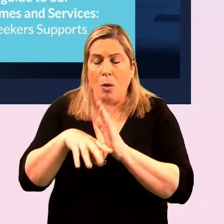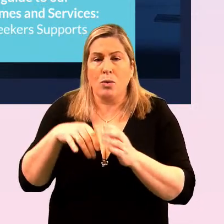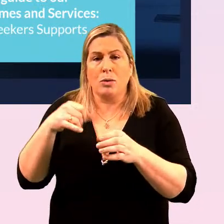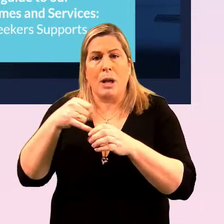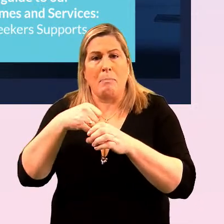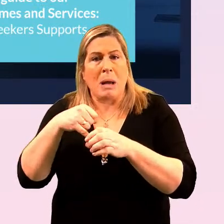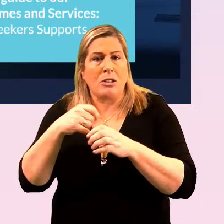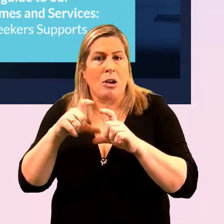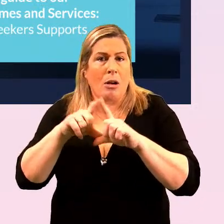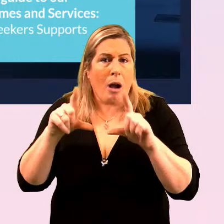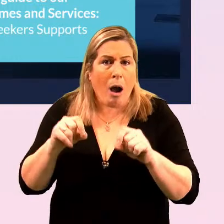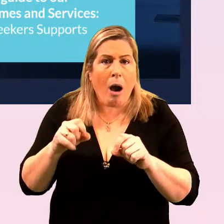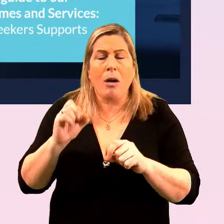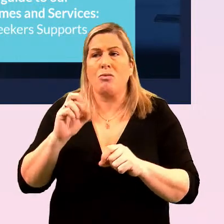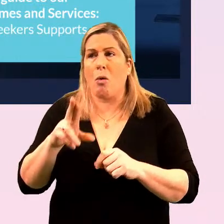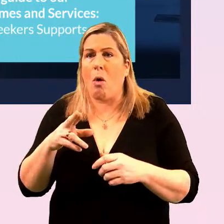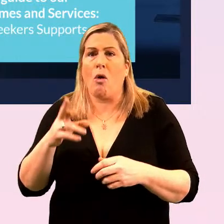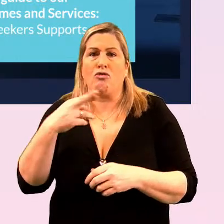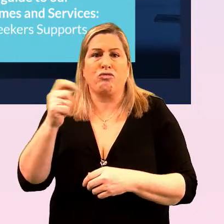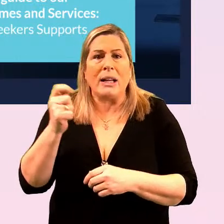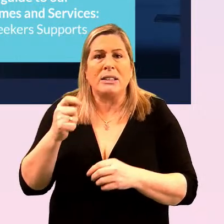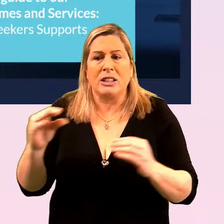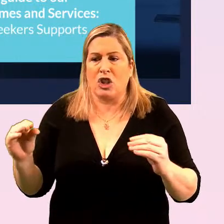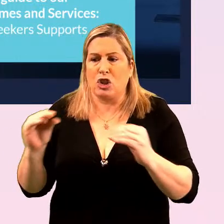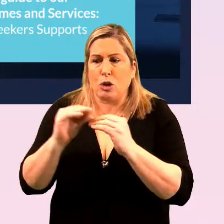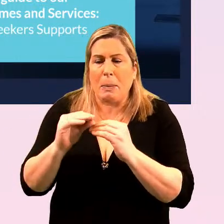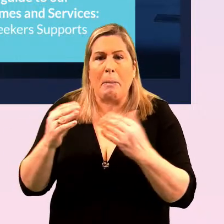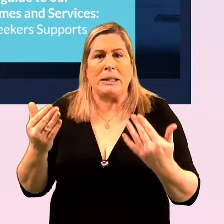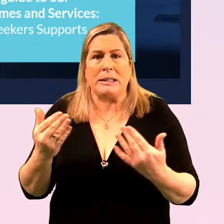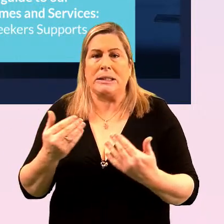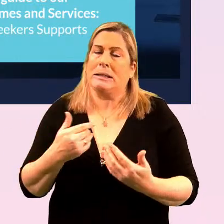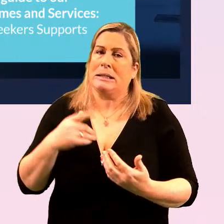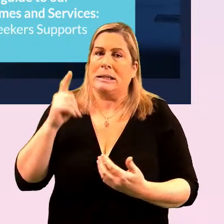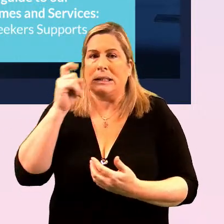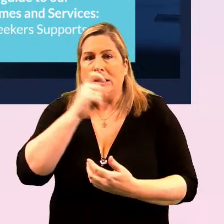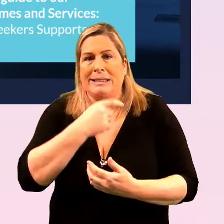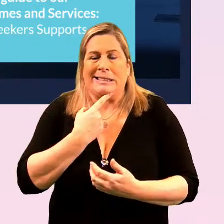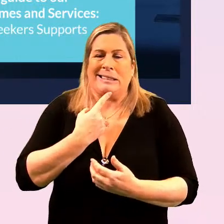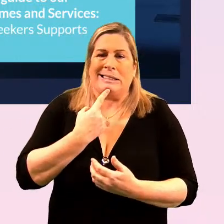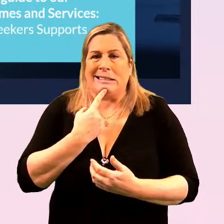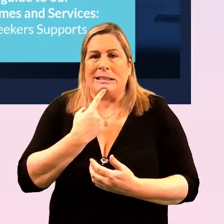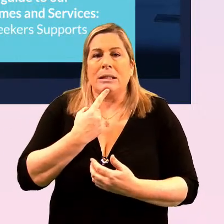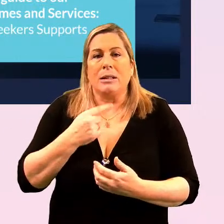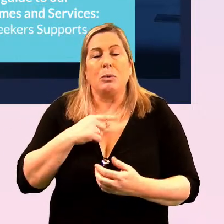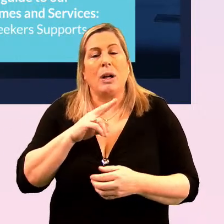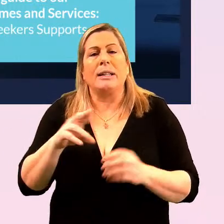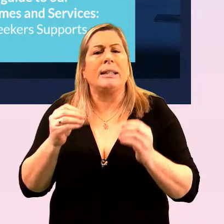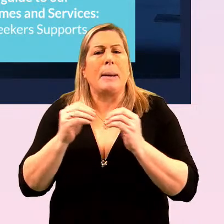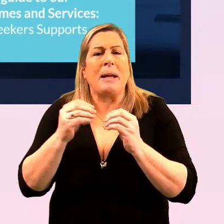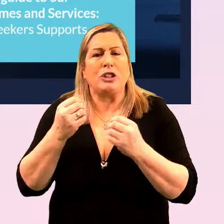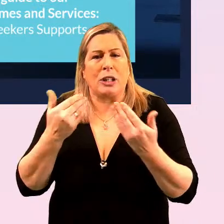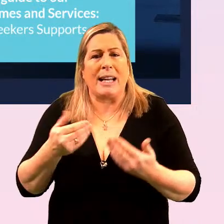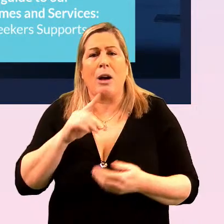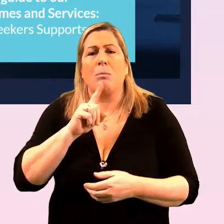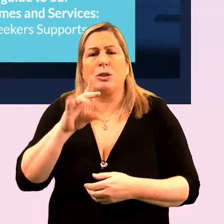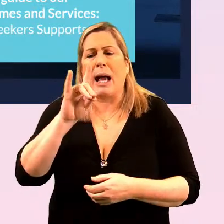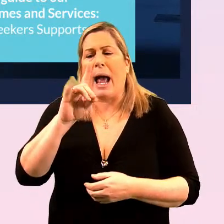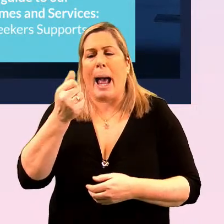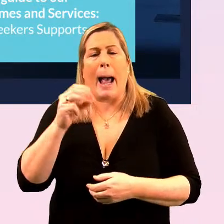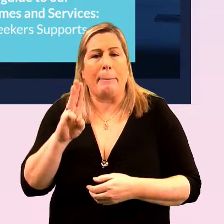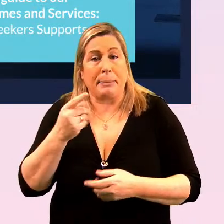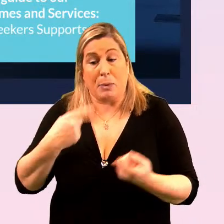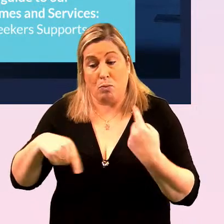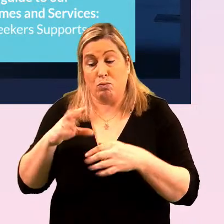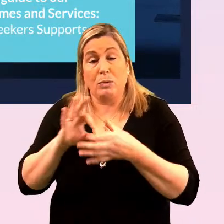or losing their rent supplement or things like that, and that's why I haven't mentioned it here, but the HAP. So we link in with HAP